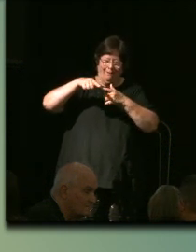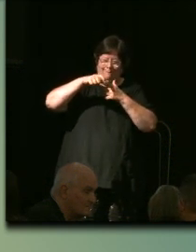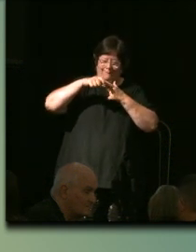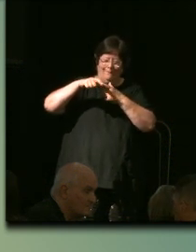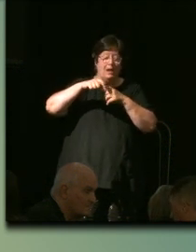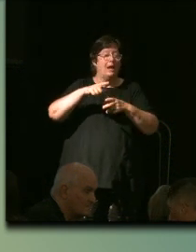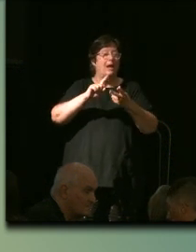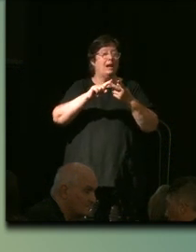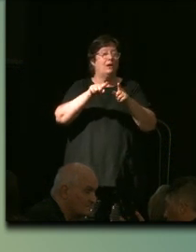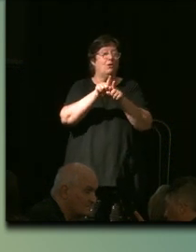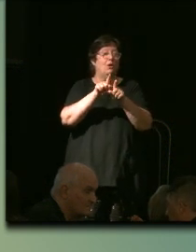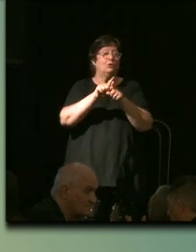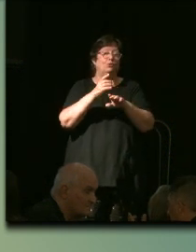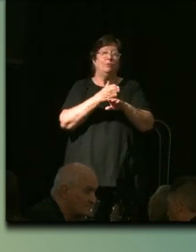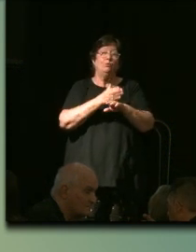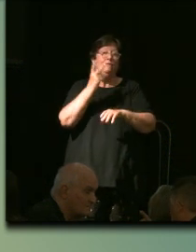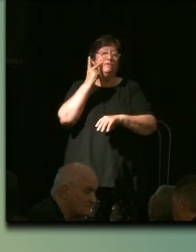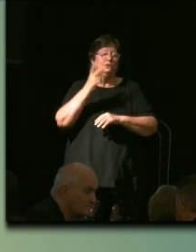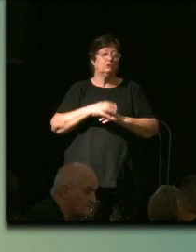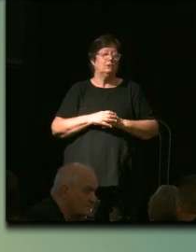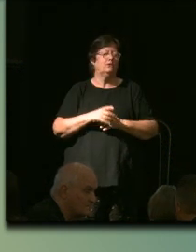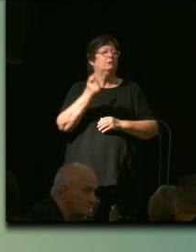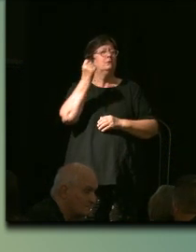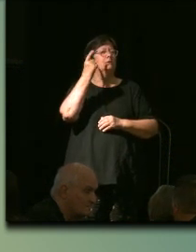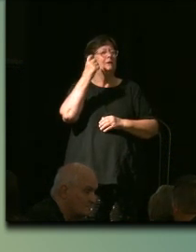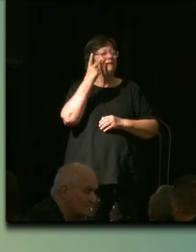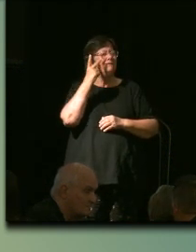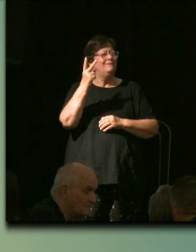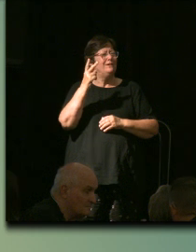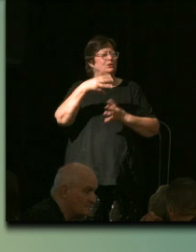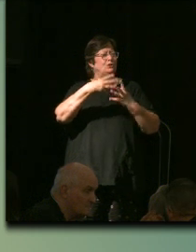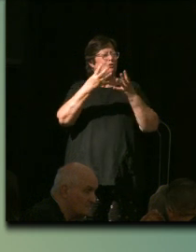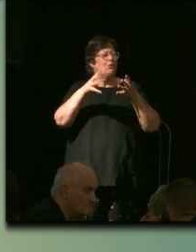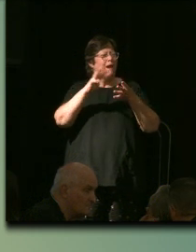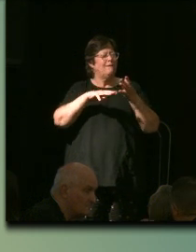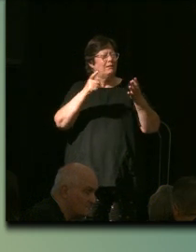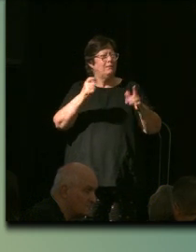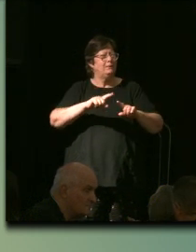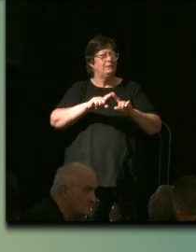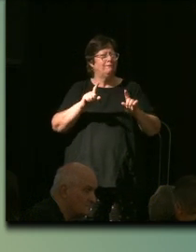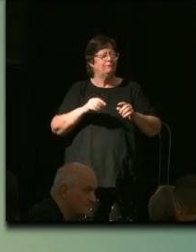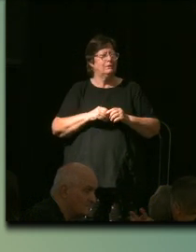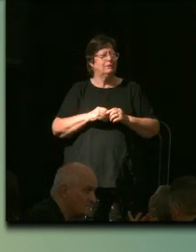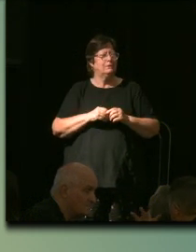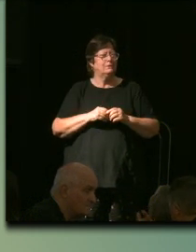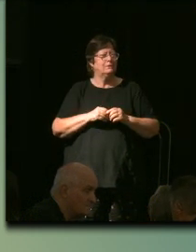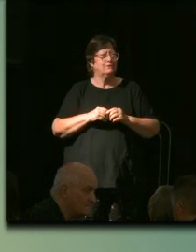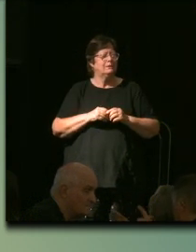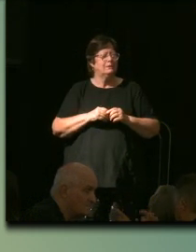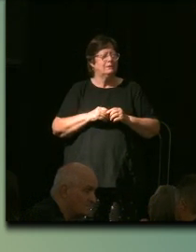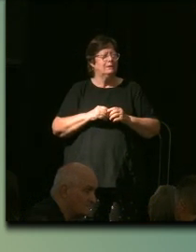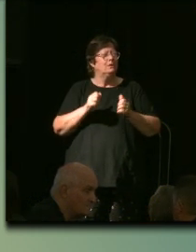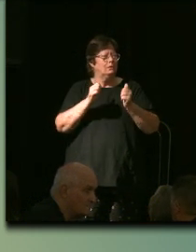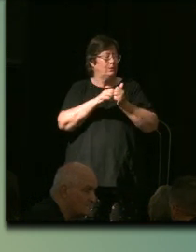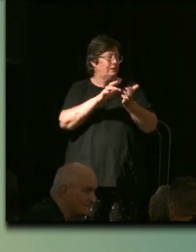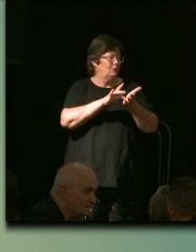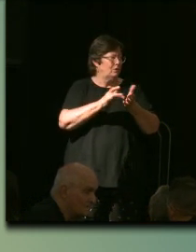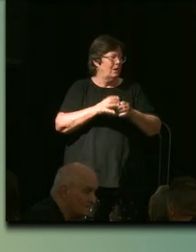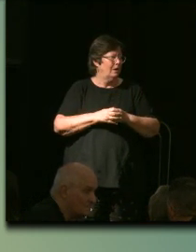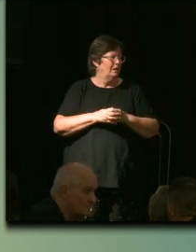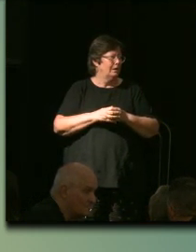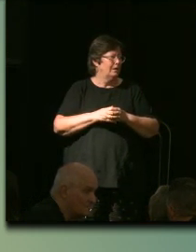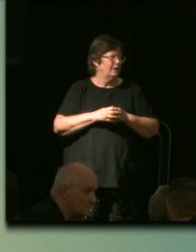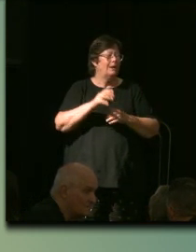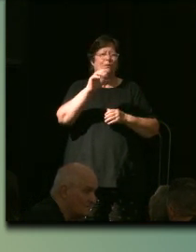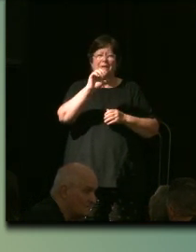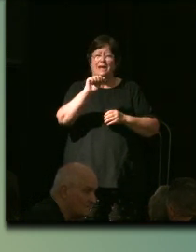their vision. Although you'll notice the vision graph is slightly different with the AAV, and that's because we've only